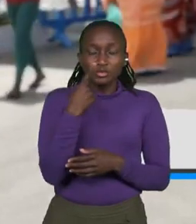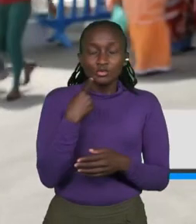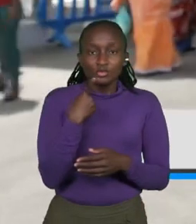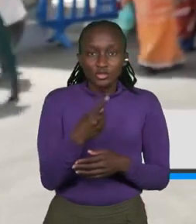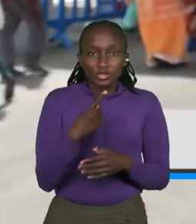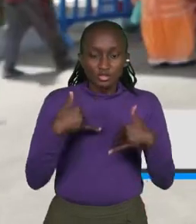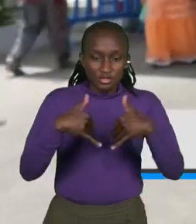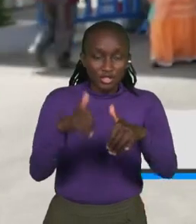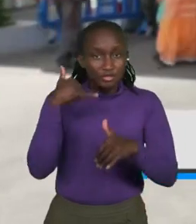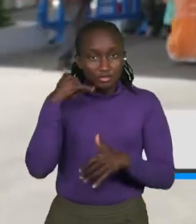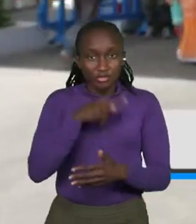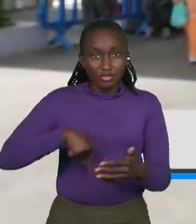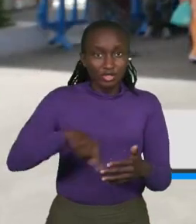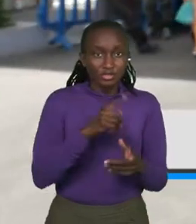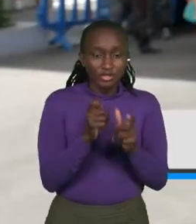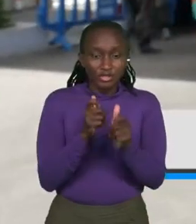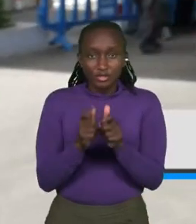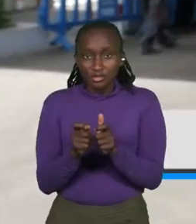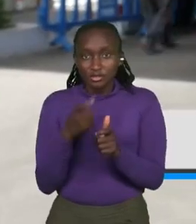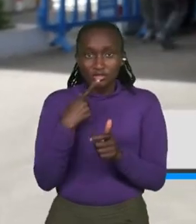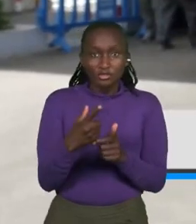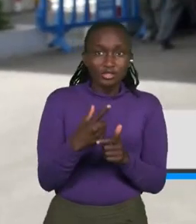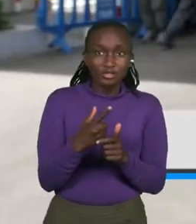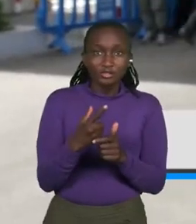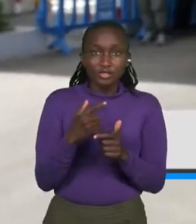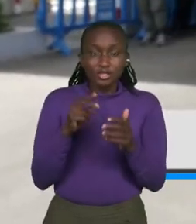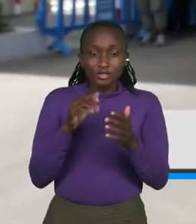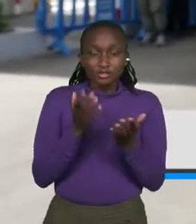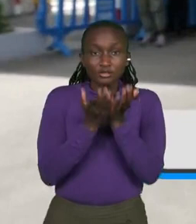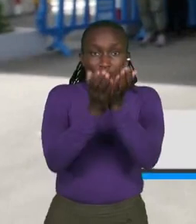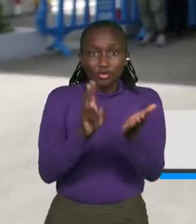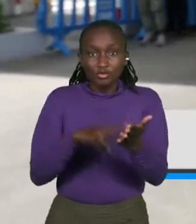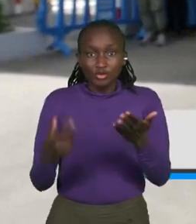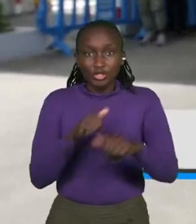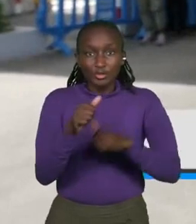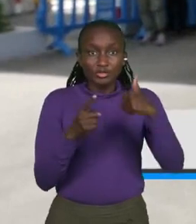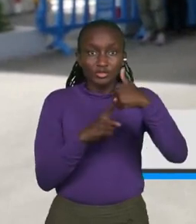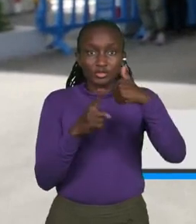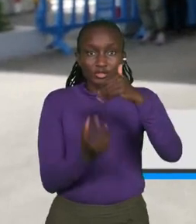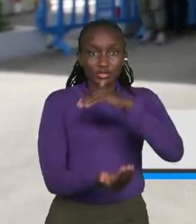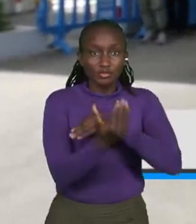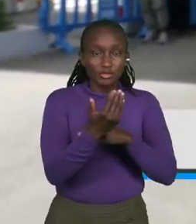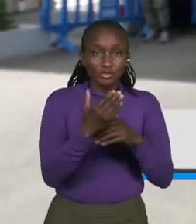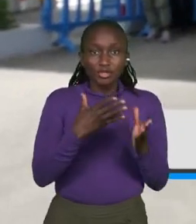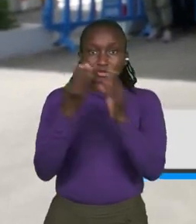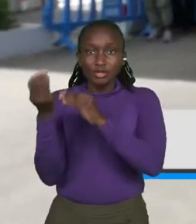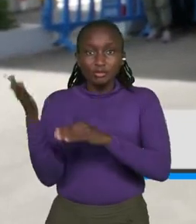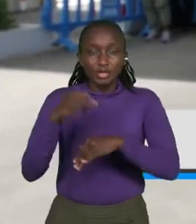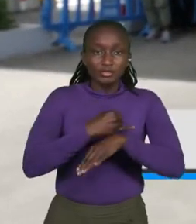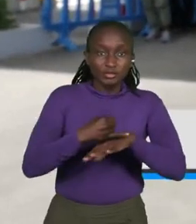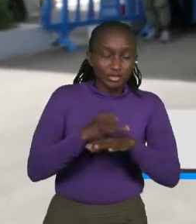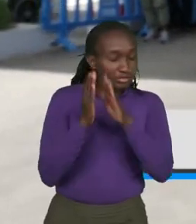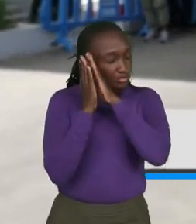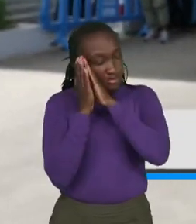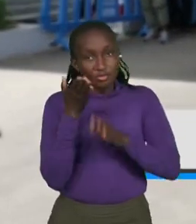tried to reach us. They sent a message saying that the pirogue capsized around 6 p.m., that they went back to the island to sleep